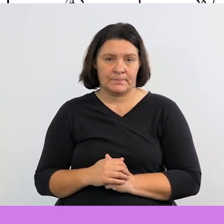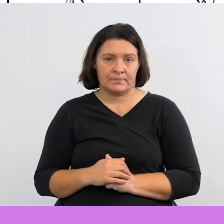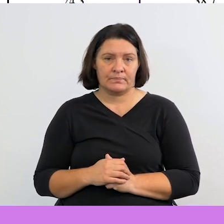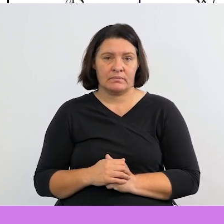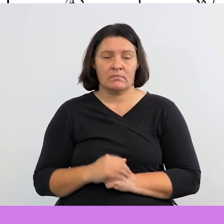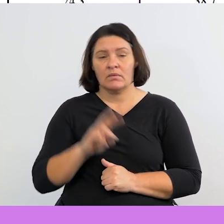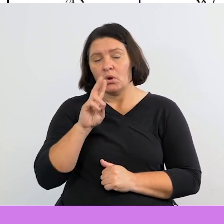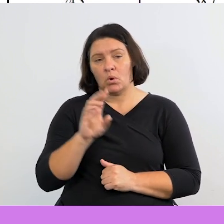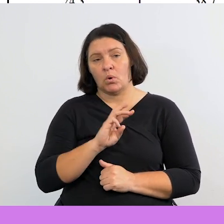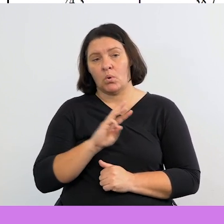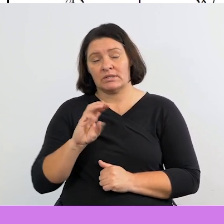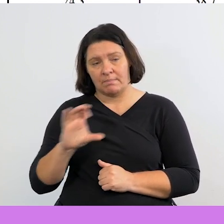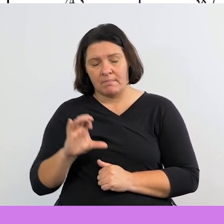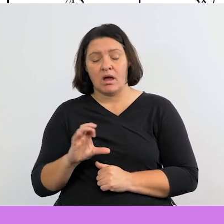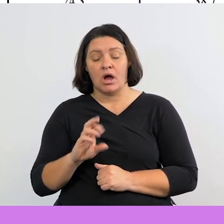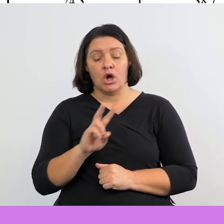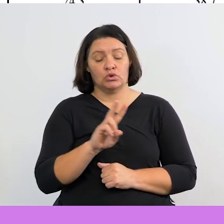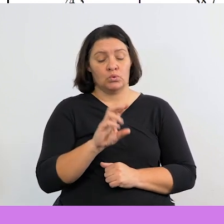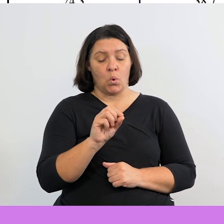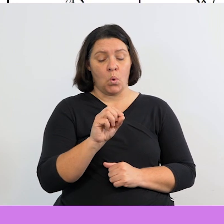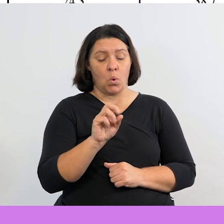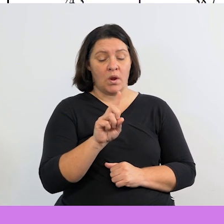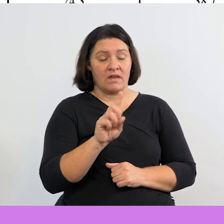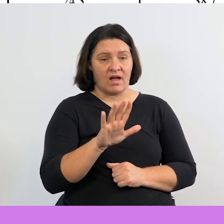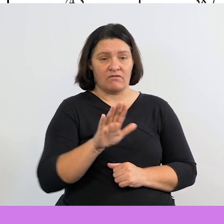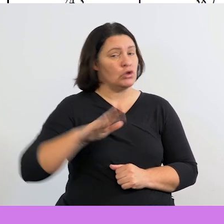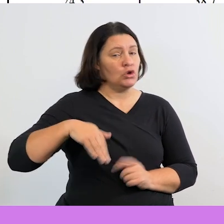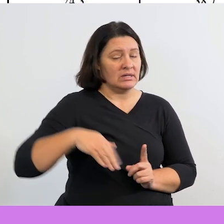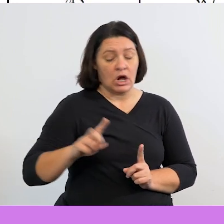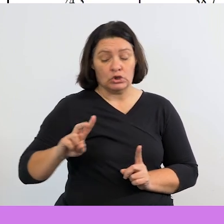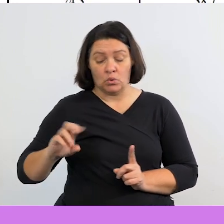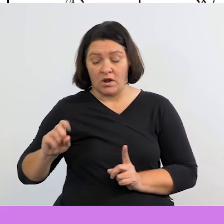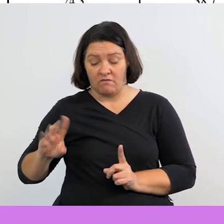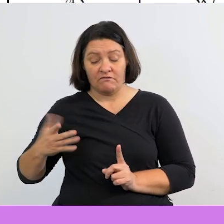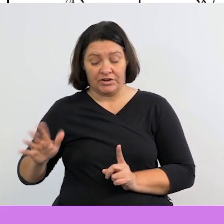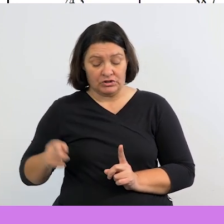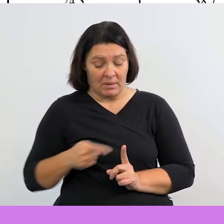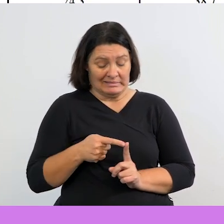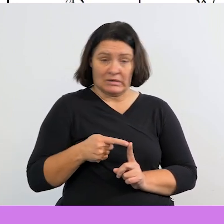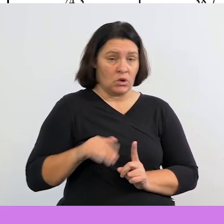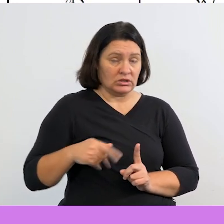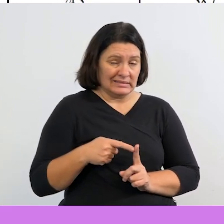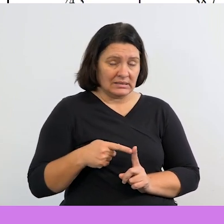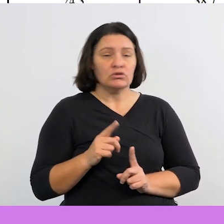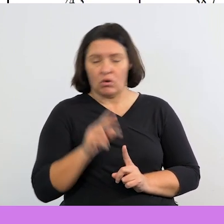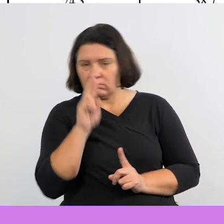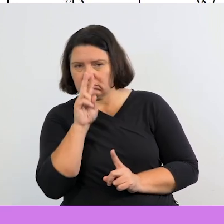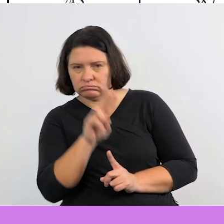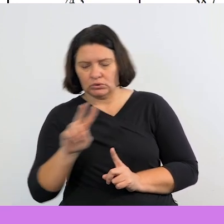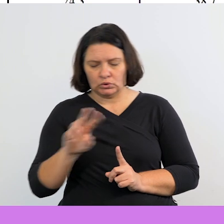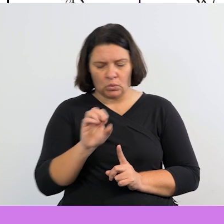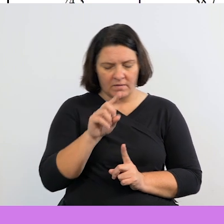Western Cape, right? So looking at the graph, we have to complete the year 2015 for the Western Cape,